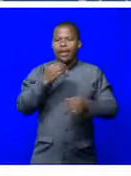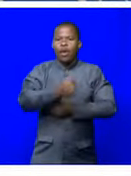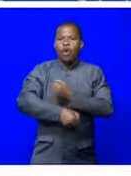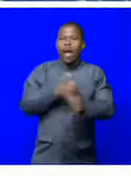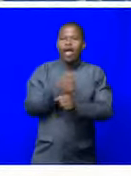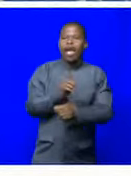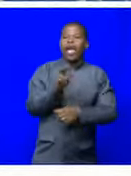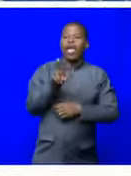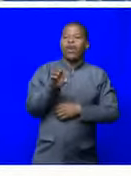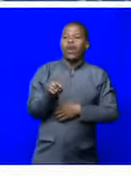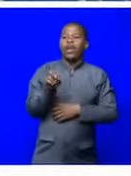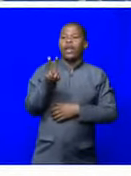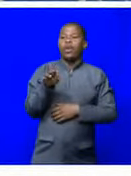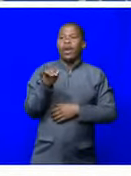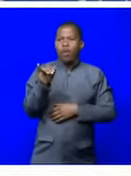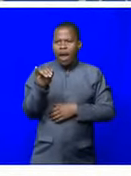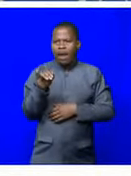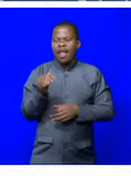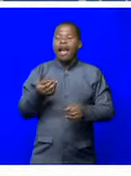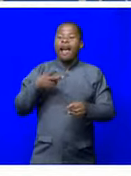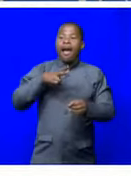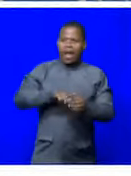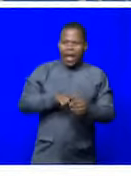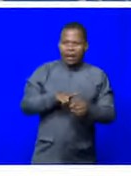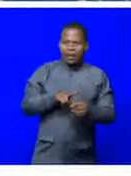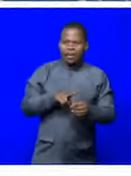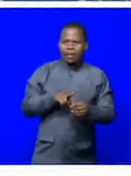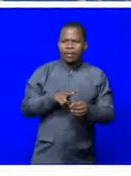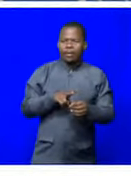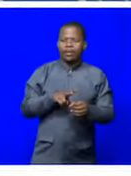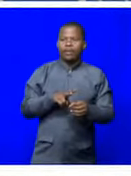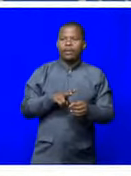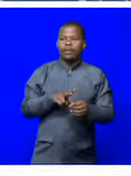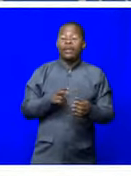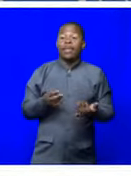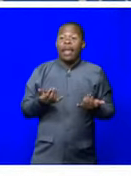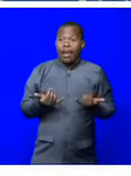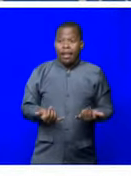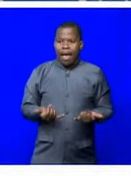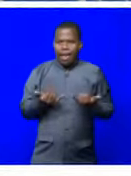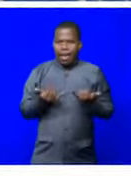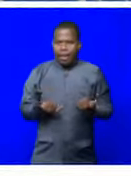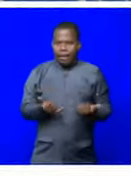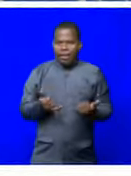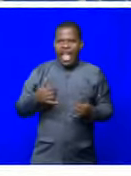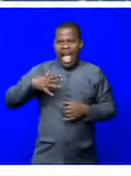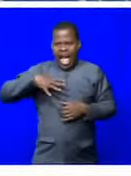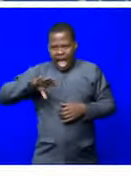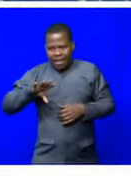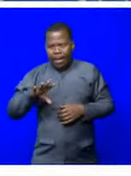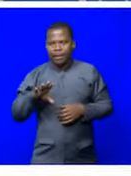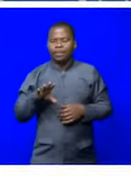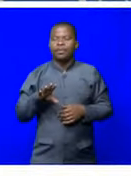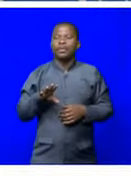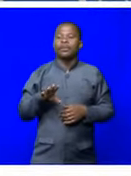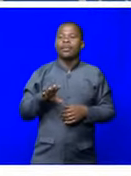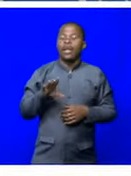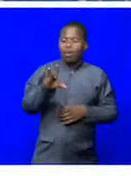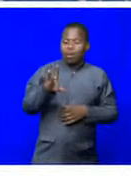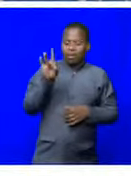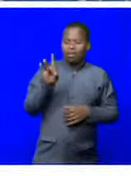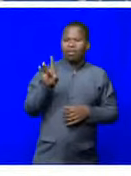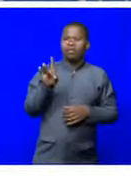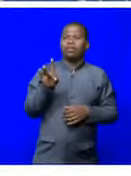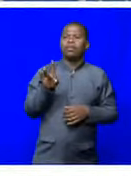2021. And to that end, it is worthy to mention at this point that some nominees passed the prerequisite